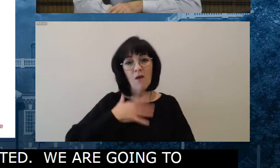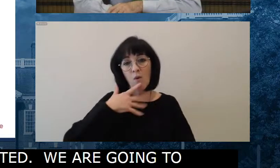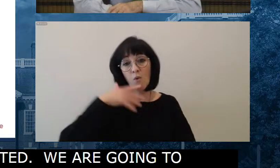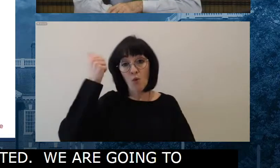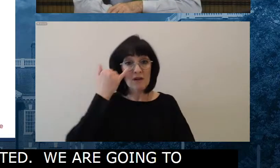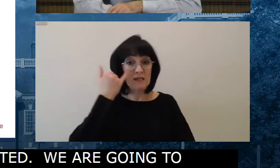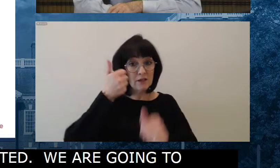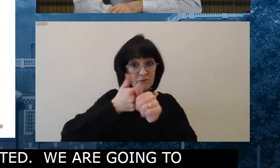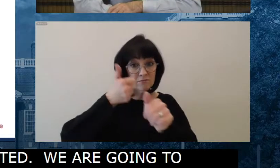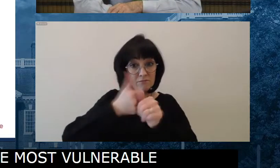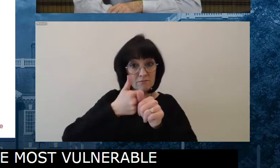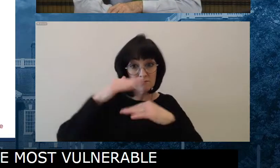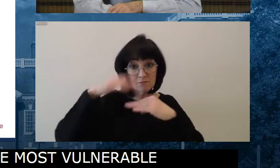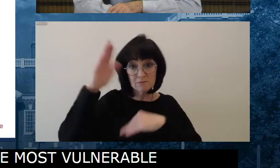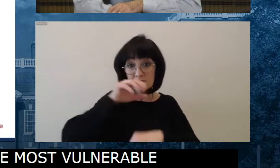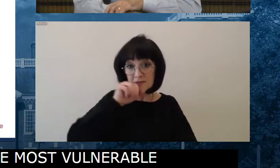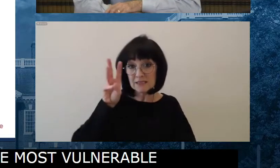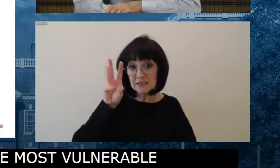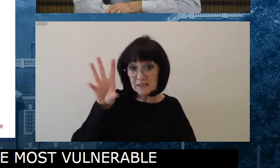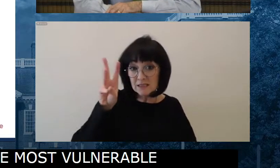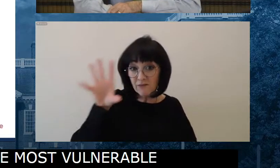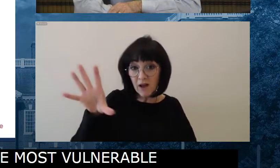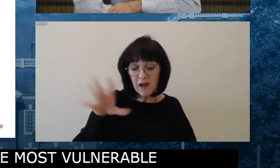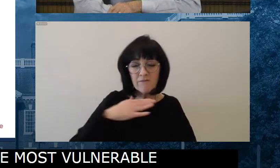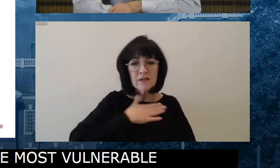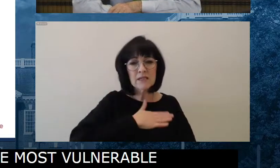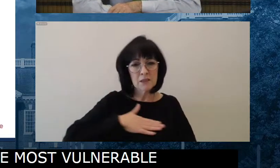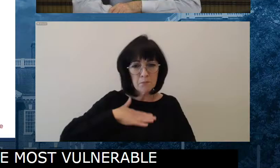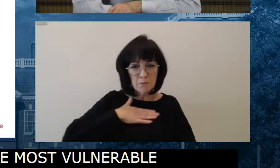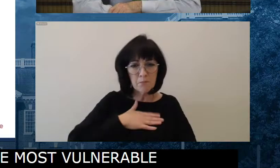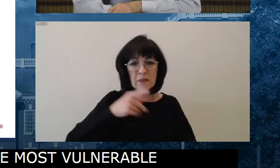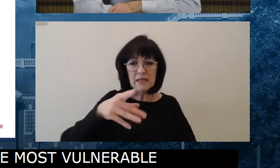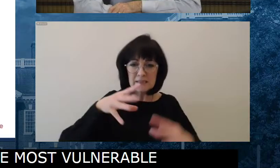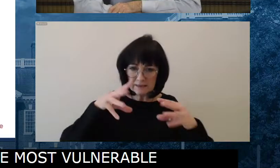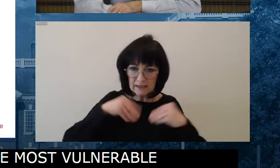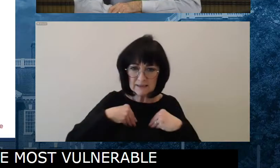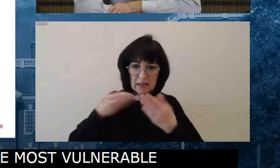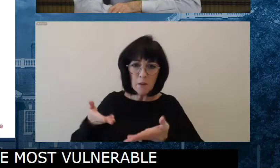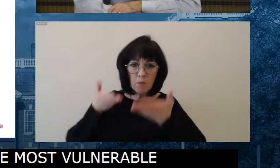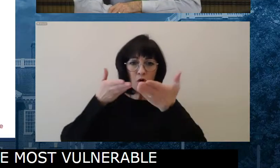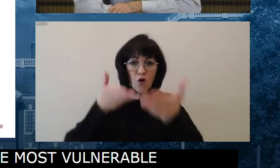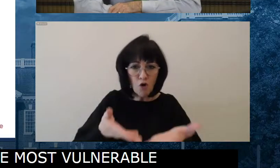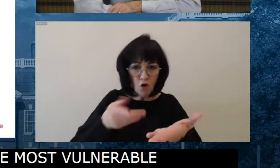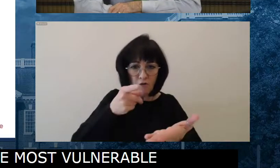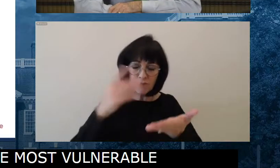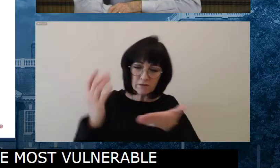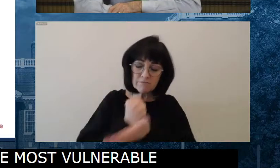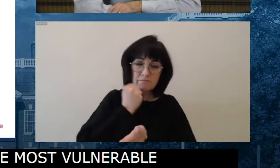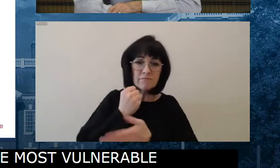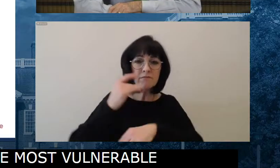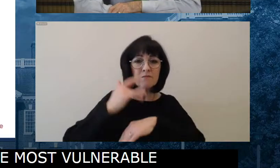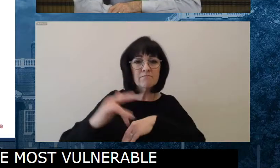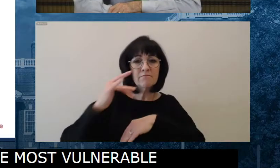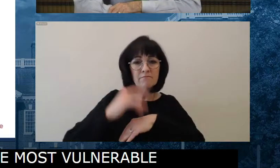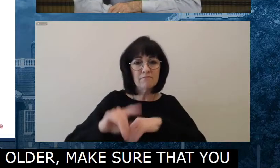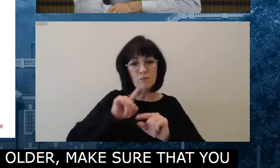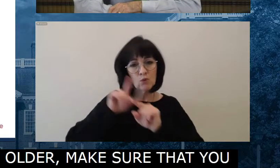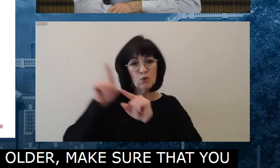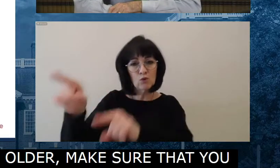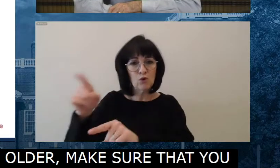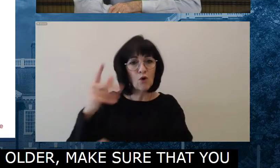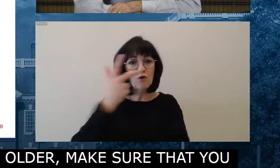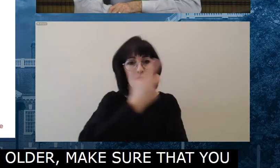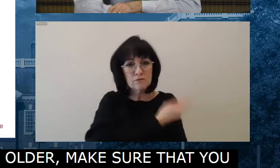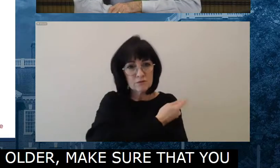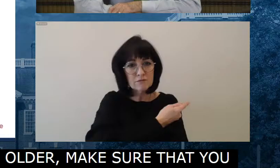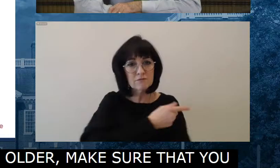older, make sure that you avail yourself of those opportunities. We've got this slide up again, what